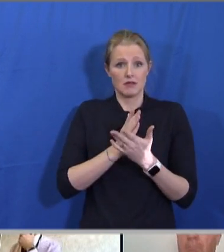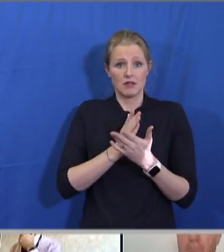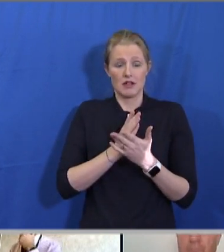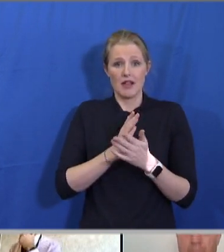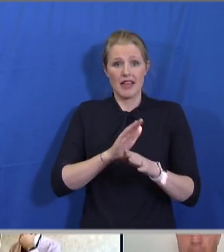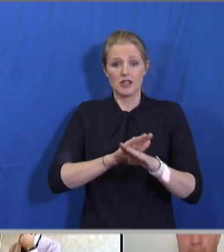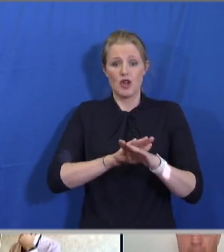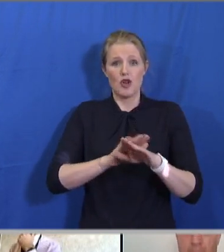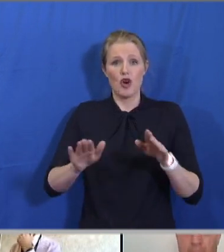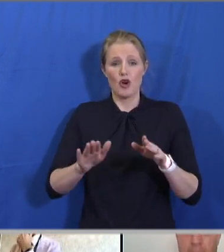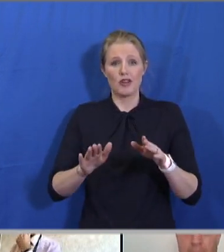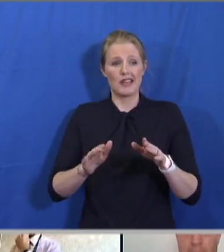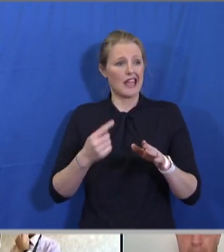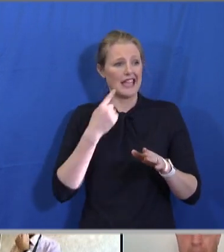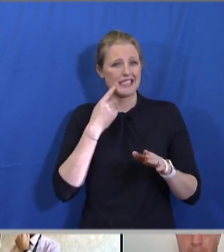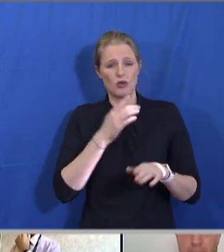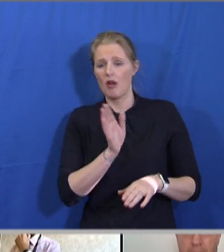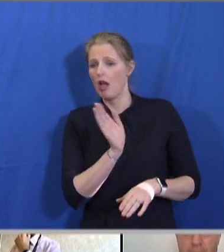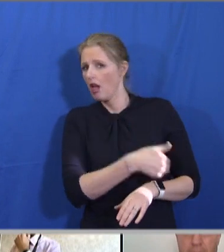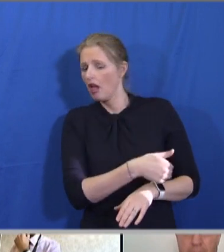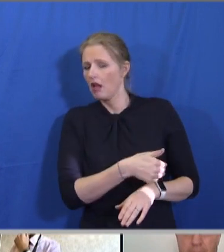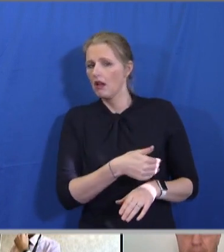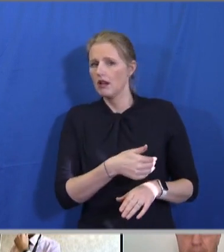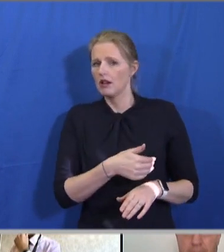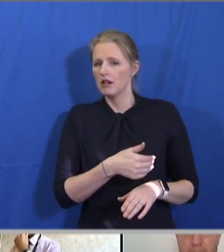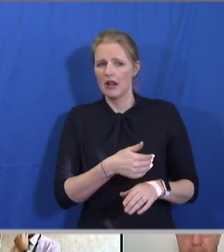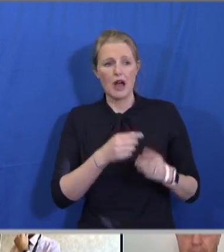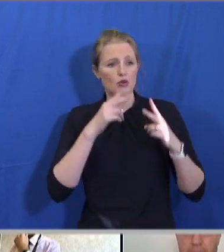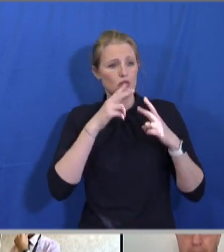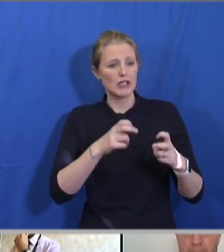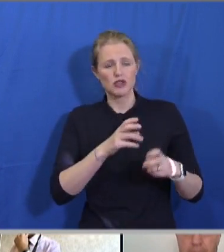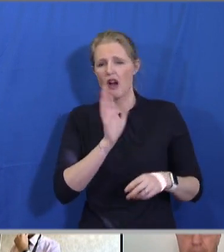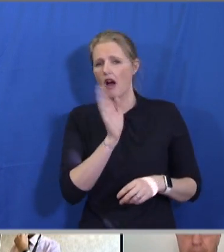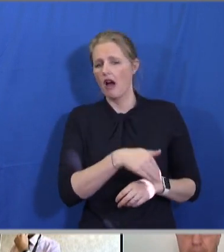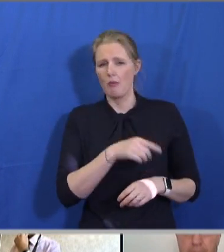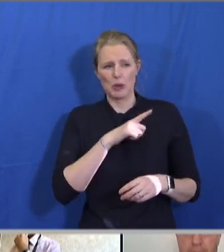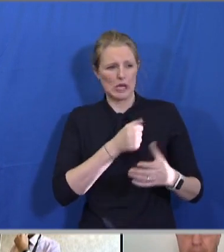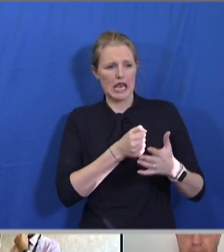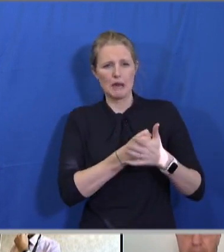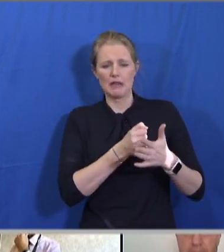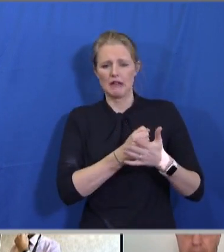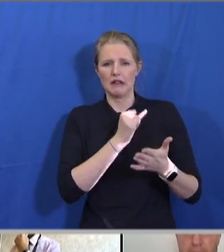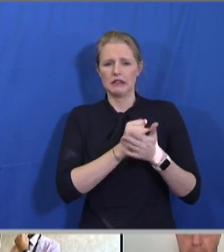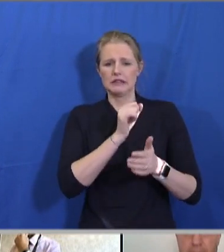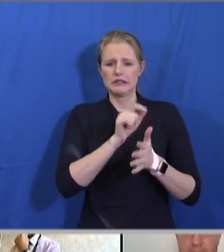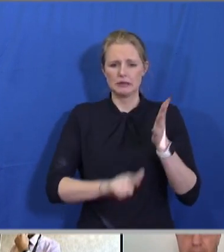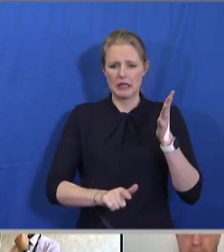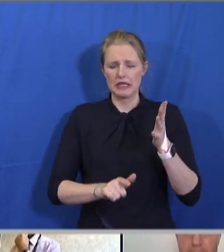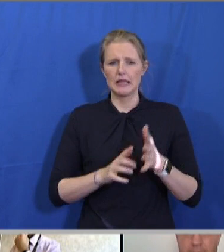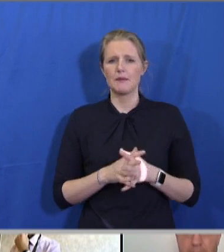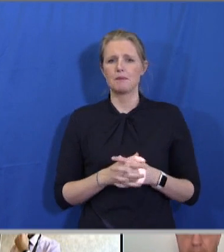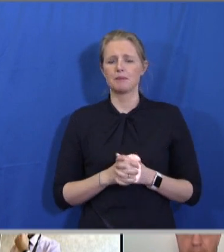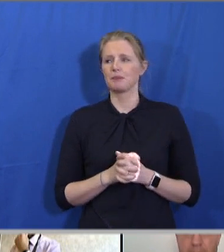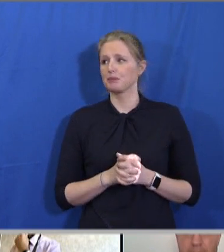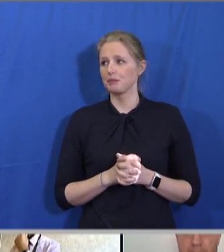easily disregarded as a research limitation? Thank you, Joanne.